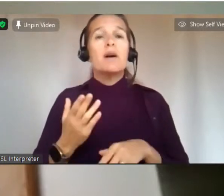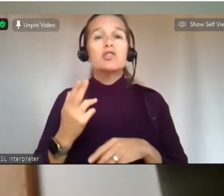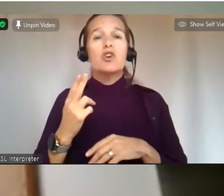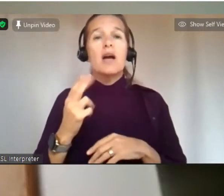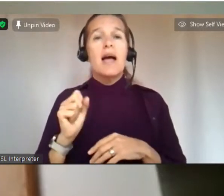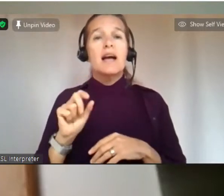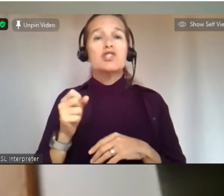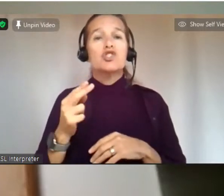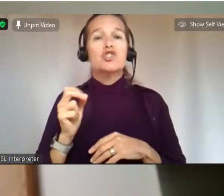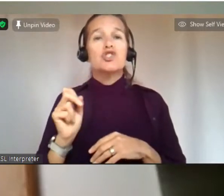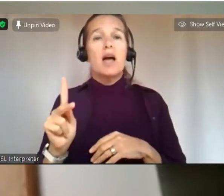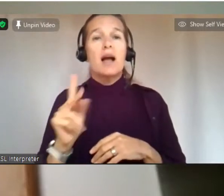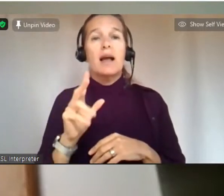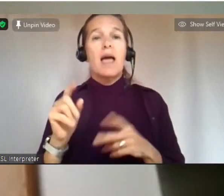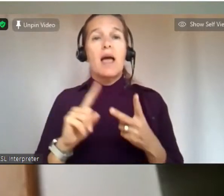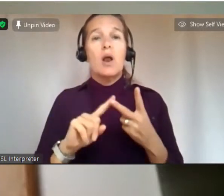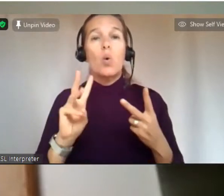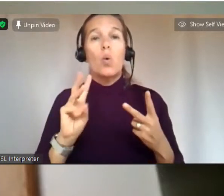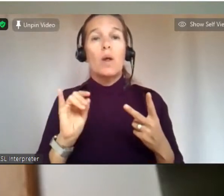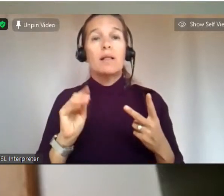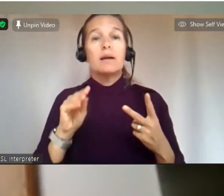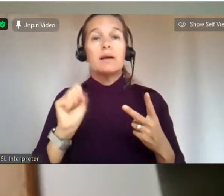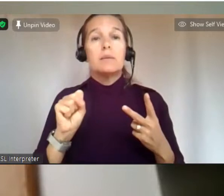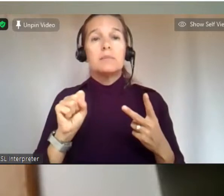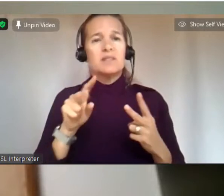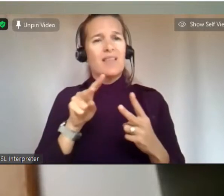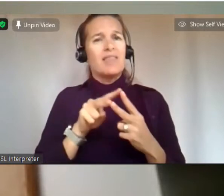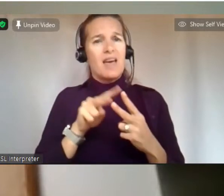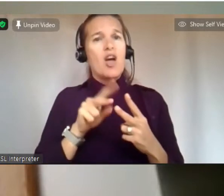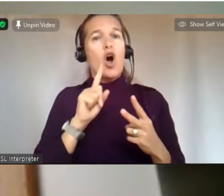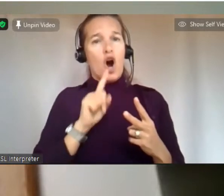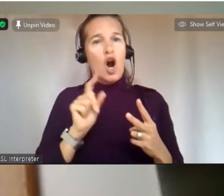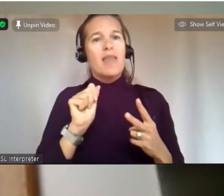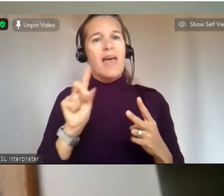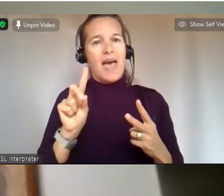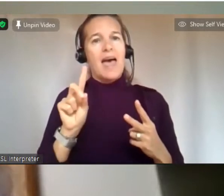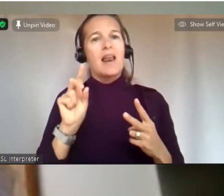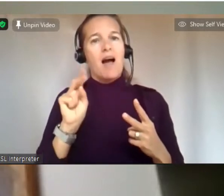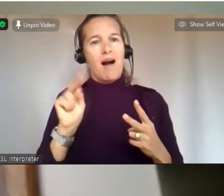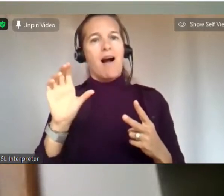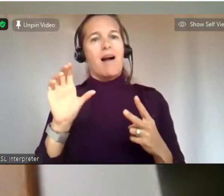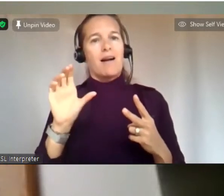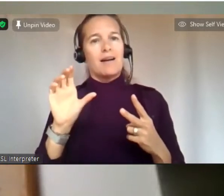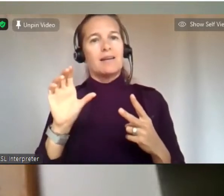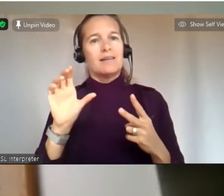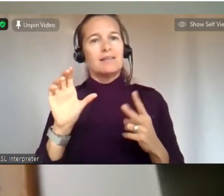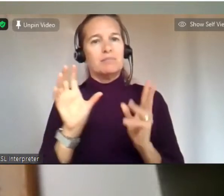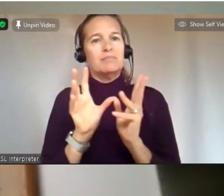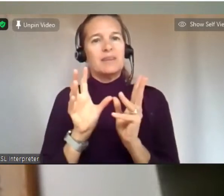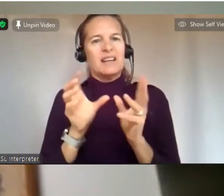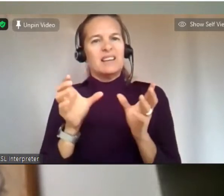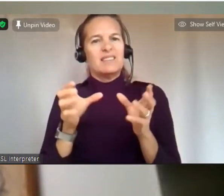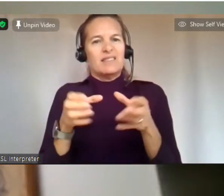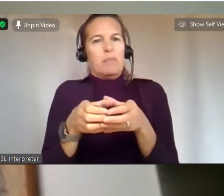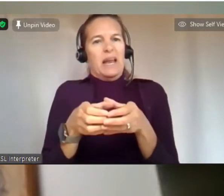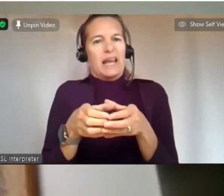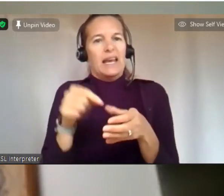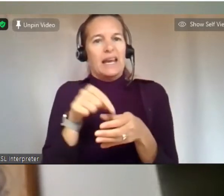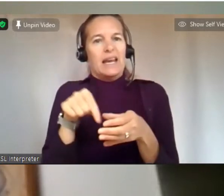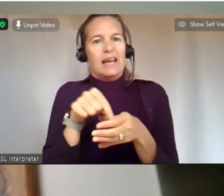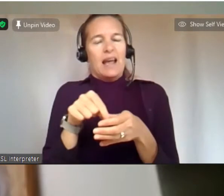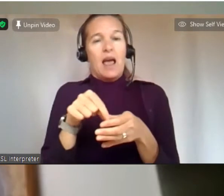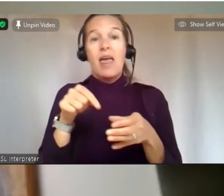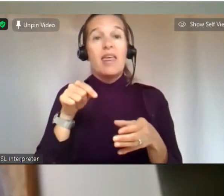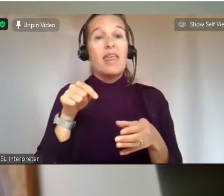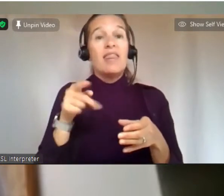and Supervisor Ted Williams are the ad hoc. And what they said, Mike, was that they did not want to